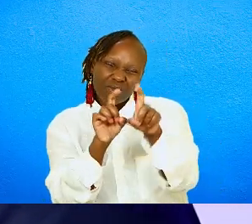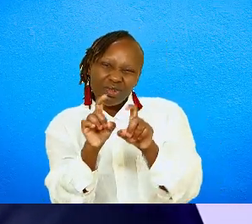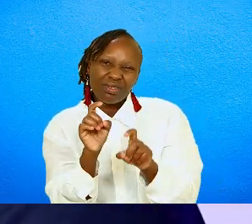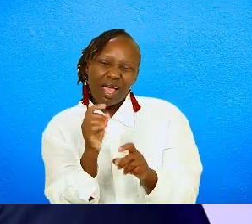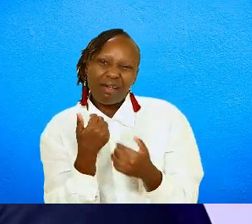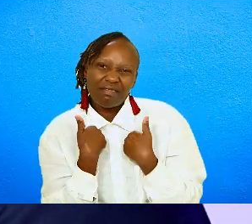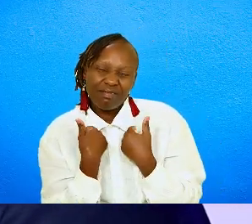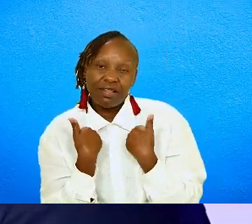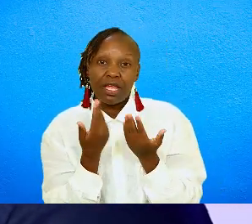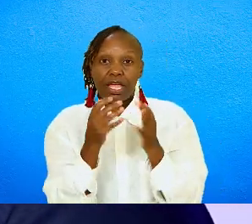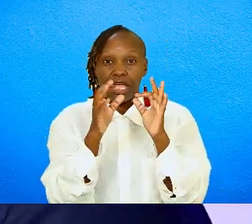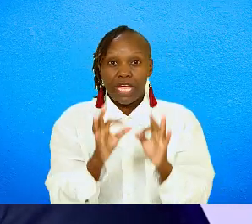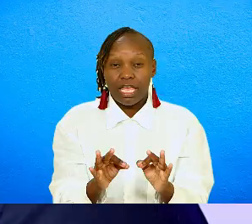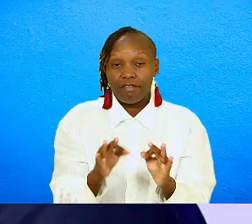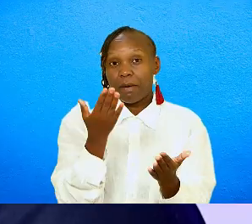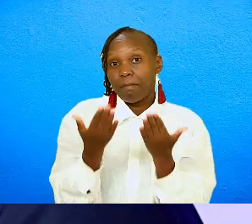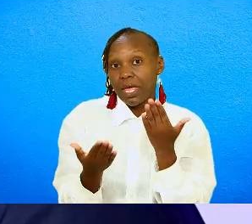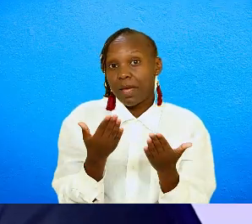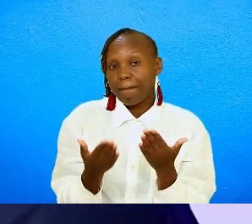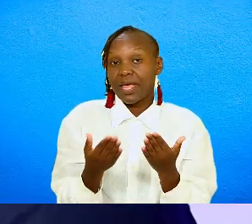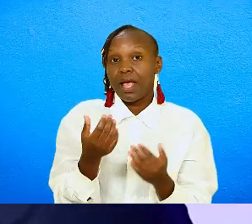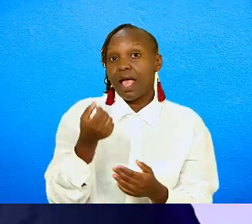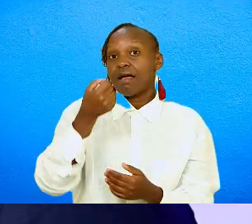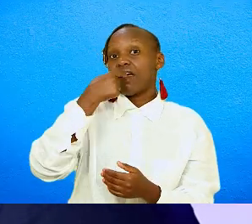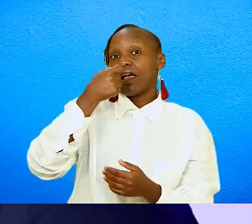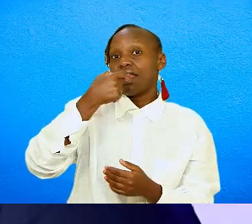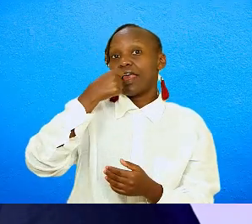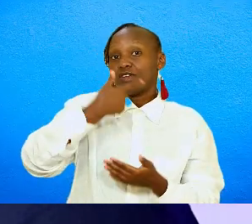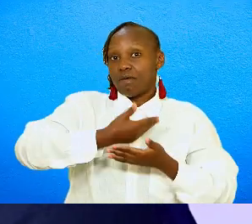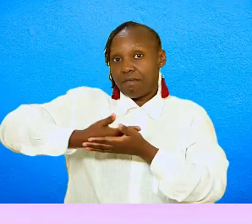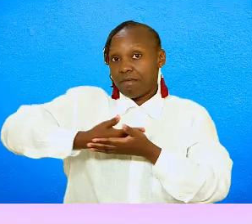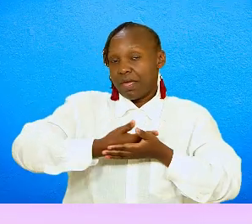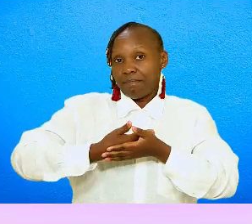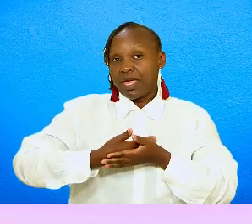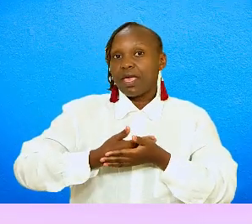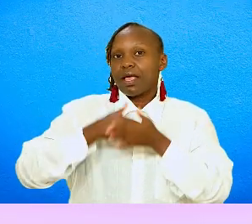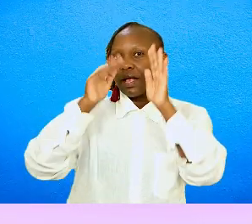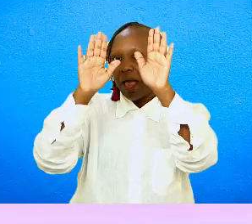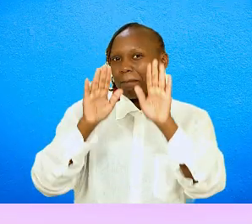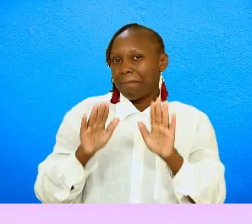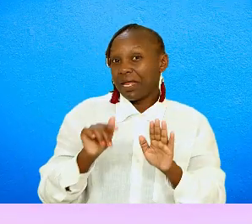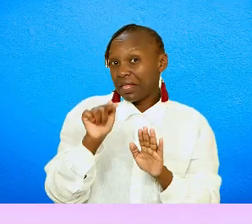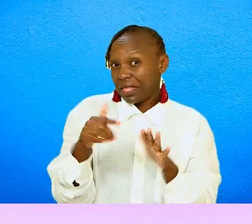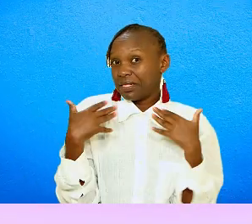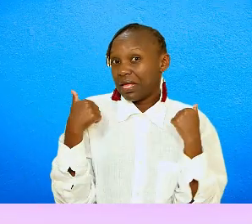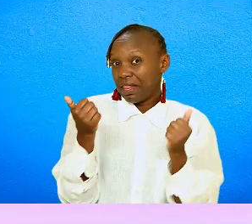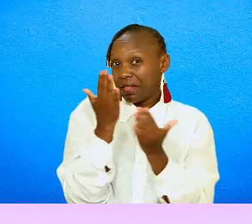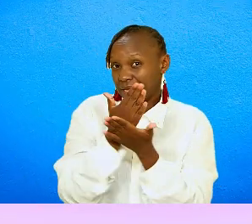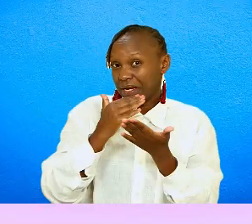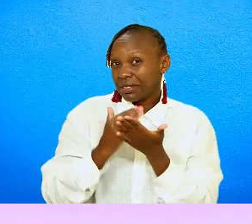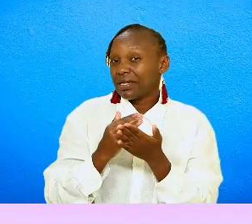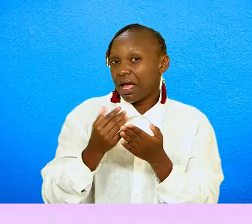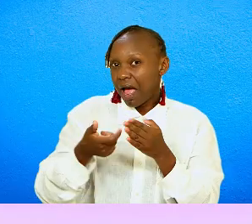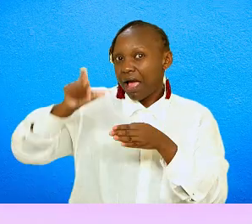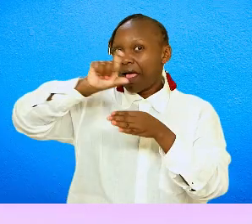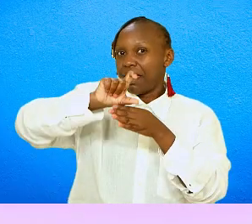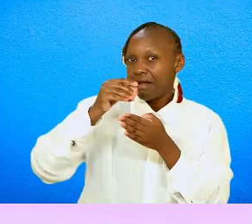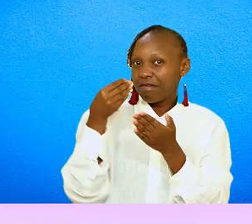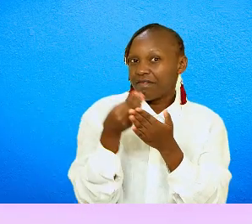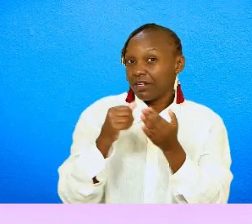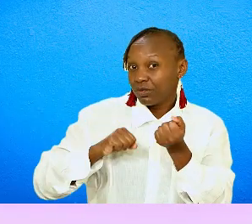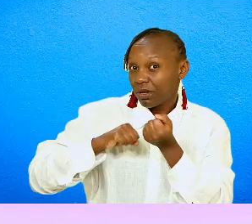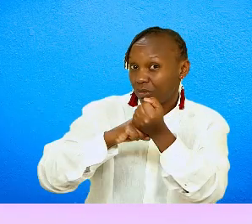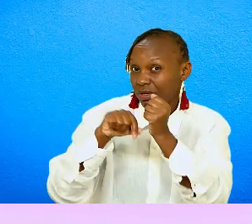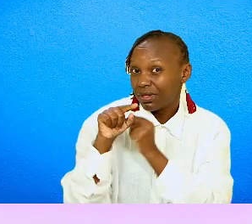like, if we want to launch a massive vaccination campaign this year in the health sector, is the health sector getting the expected increase in resources to fund